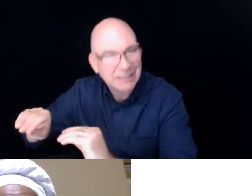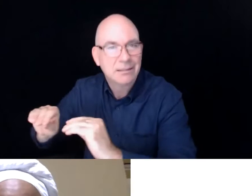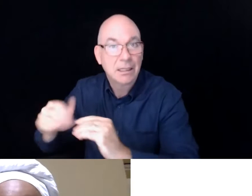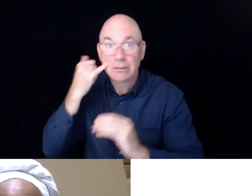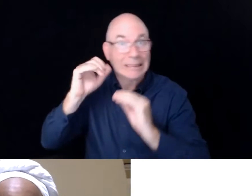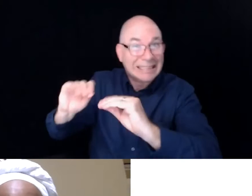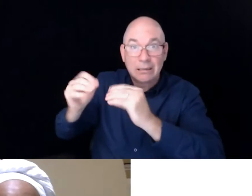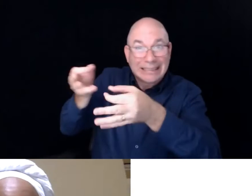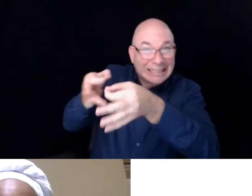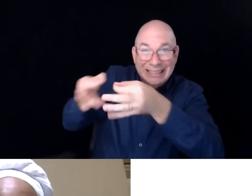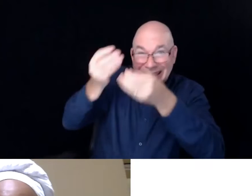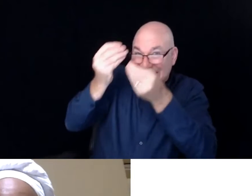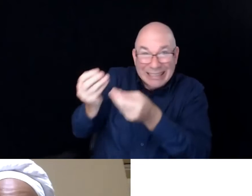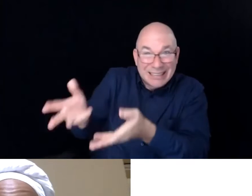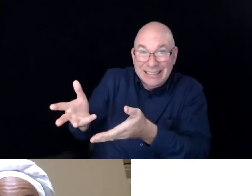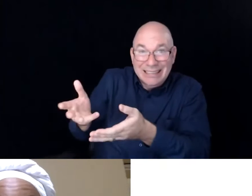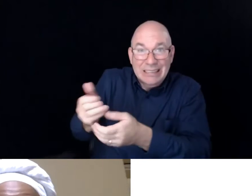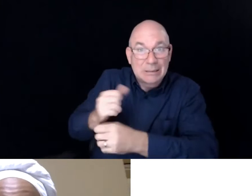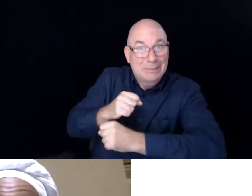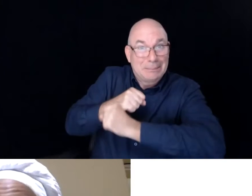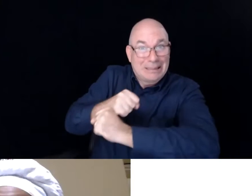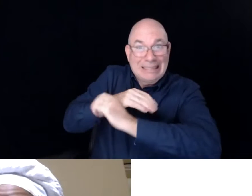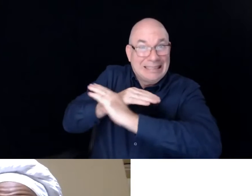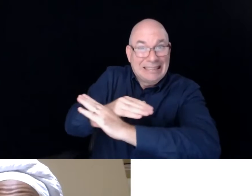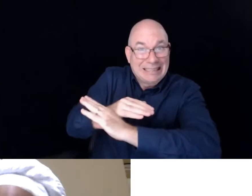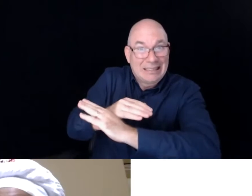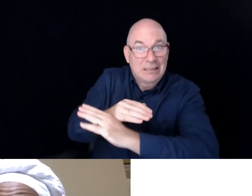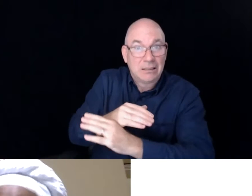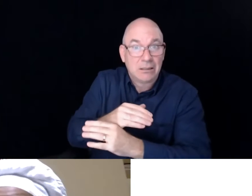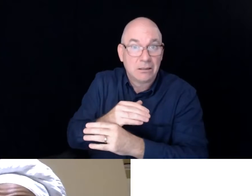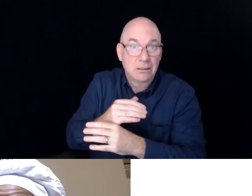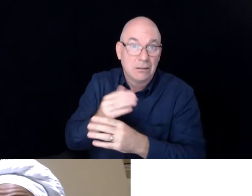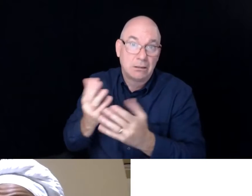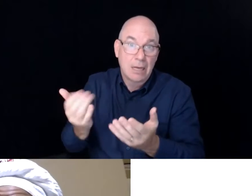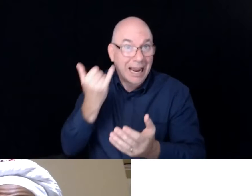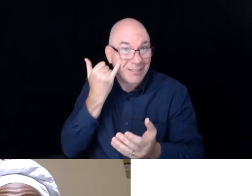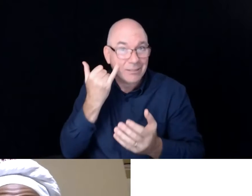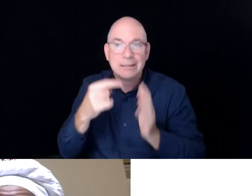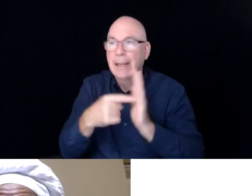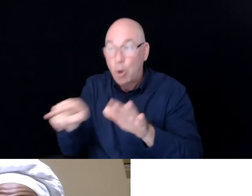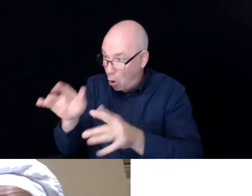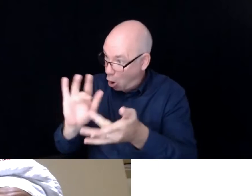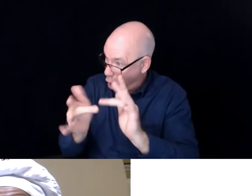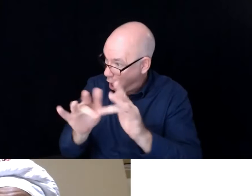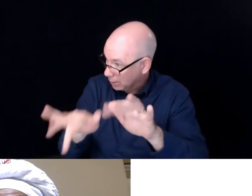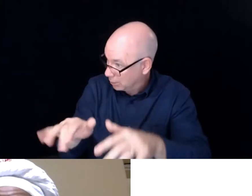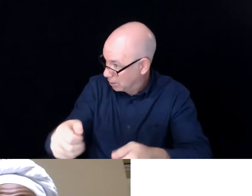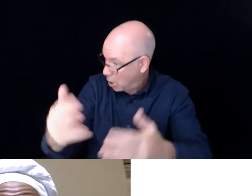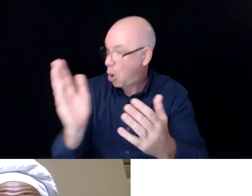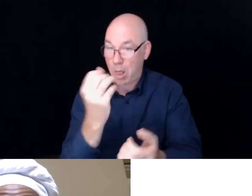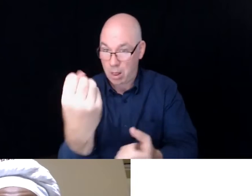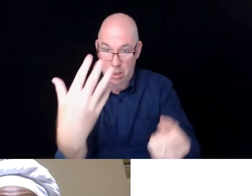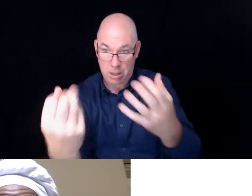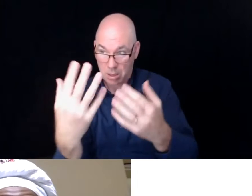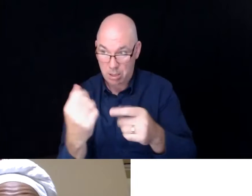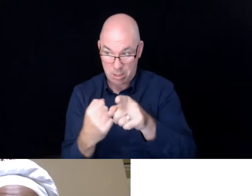give them information on how to protect them and give them feedback, what you guys are doing, for example, if you're engaging online, you're going to face this. These are the guys you're going to